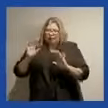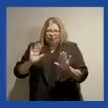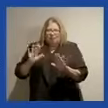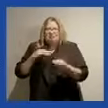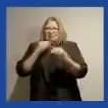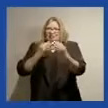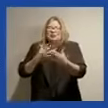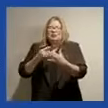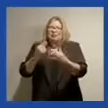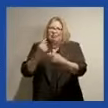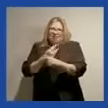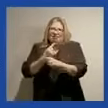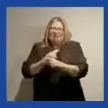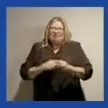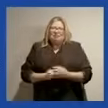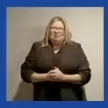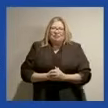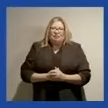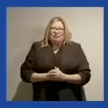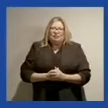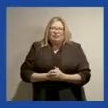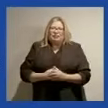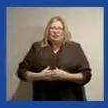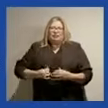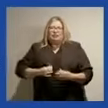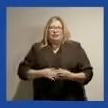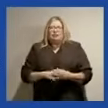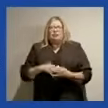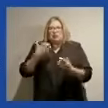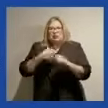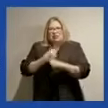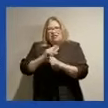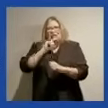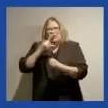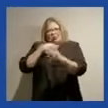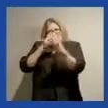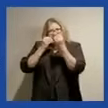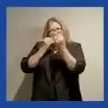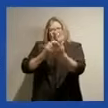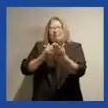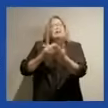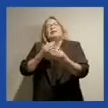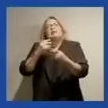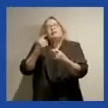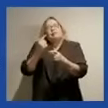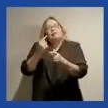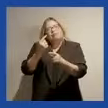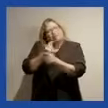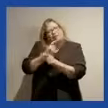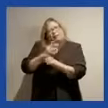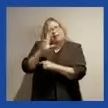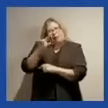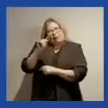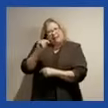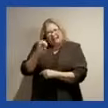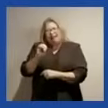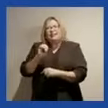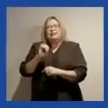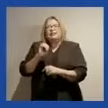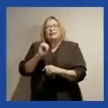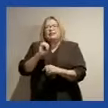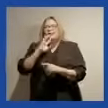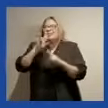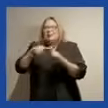started. So I want to get him to update that talking point as well, just for the purpose of the